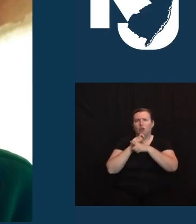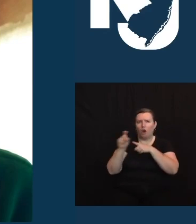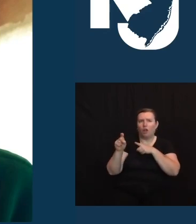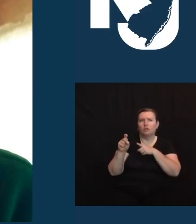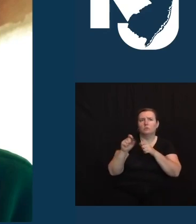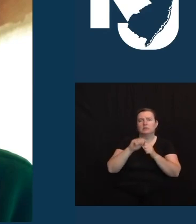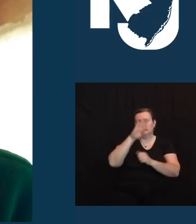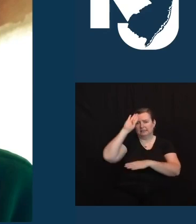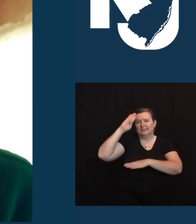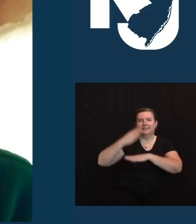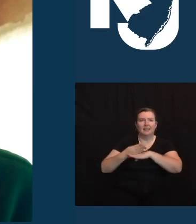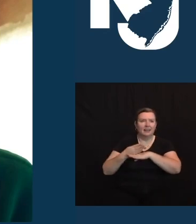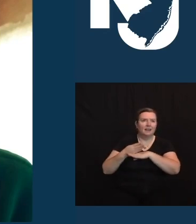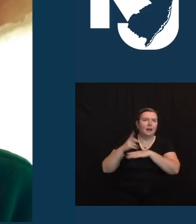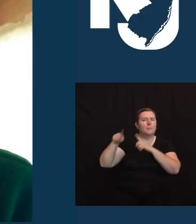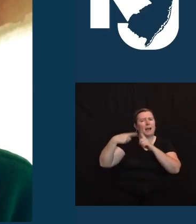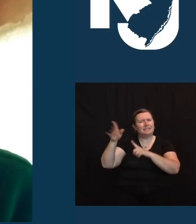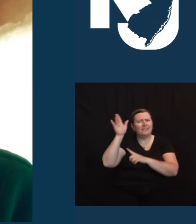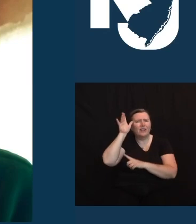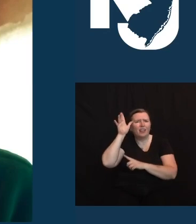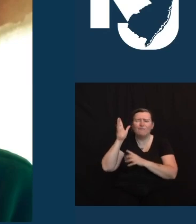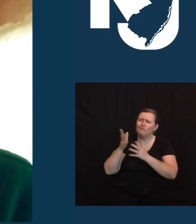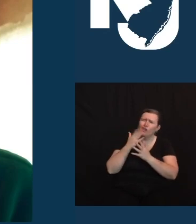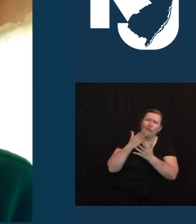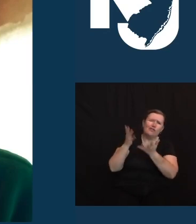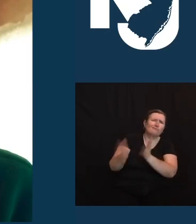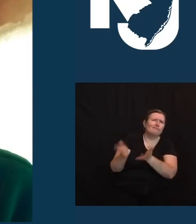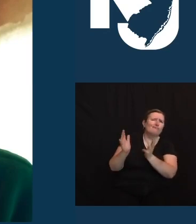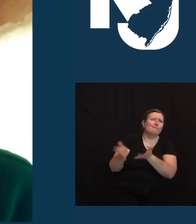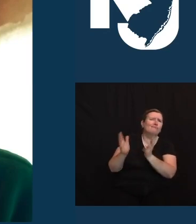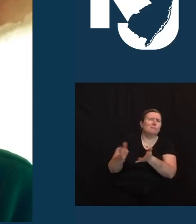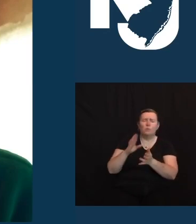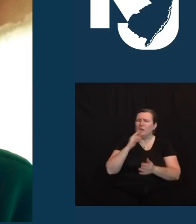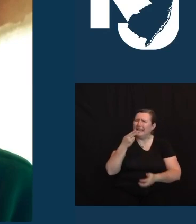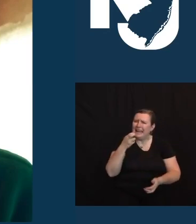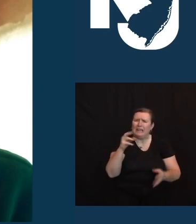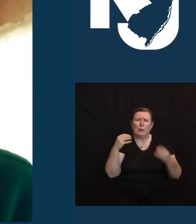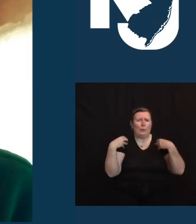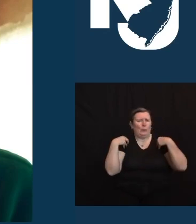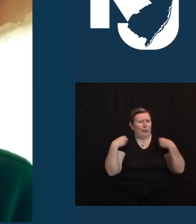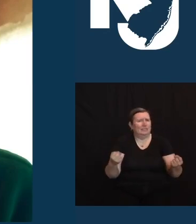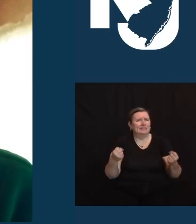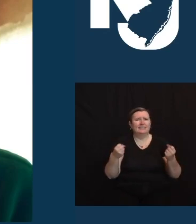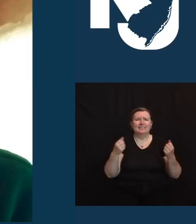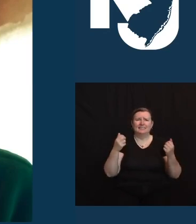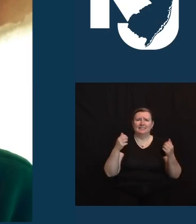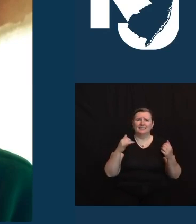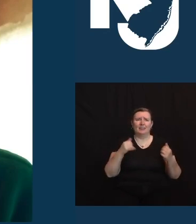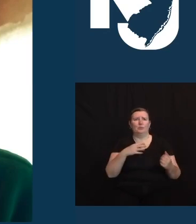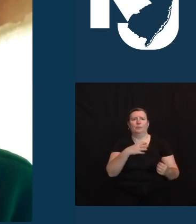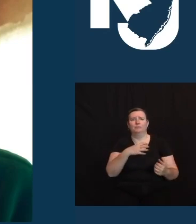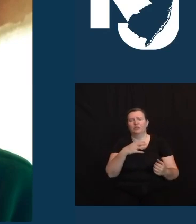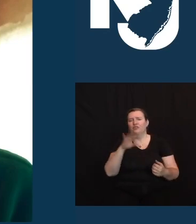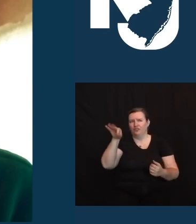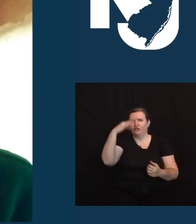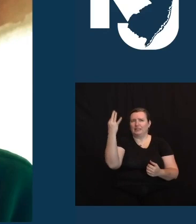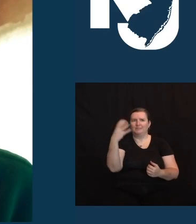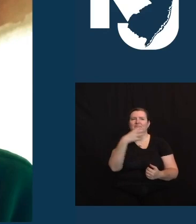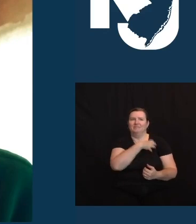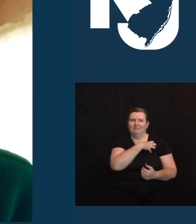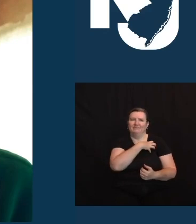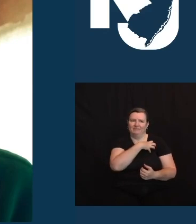and we had a great conversation. His heroism and bravery led to his membership in the French Legion of Honor, the highest honor from